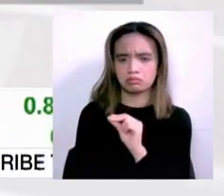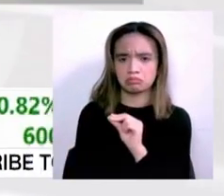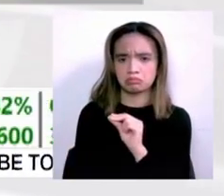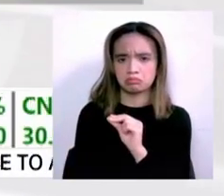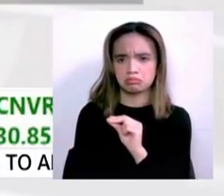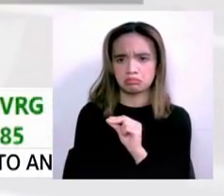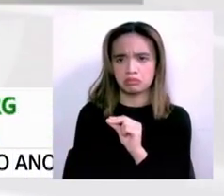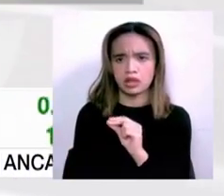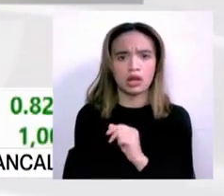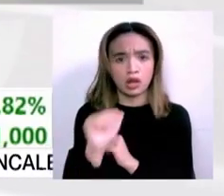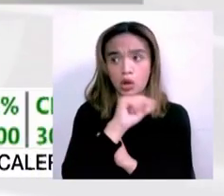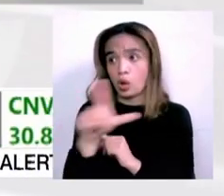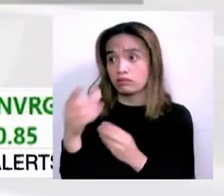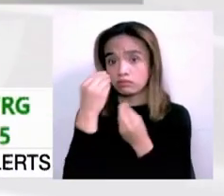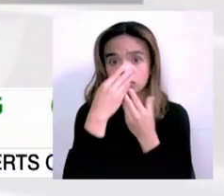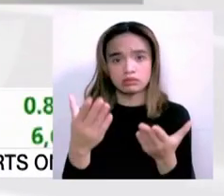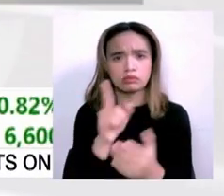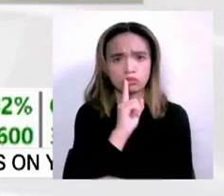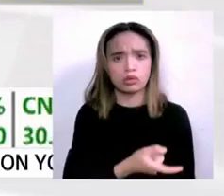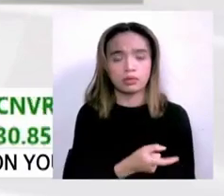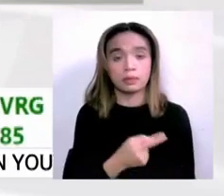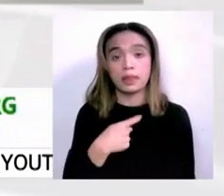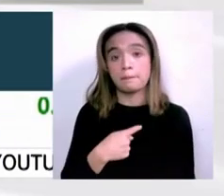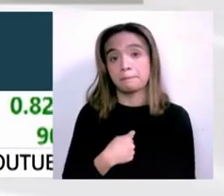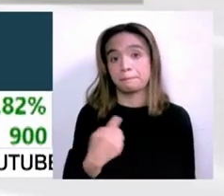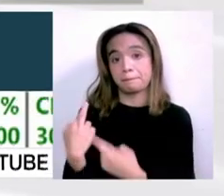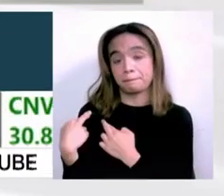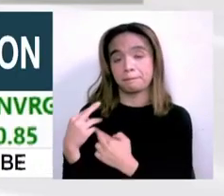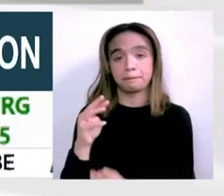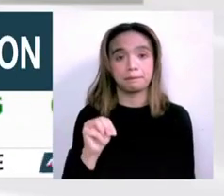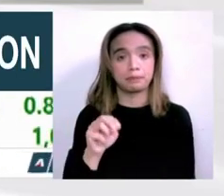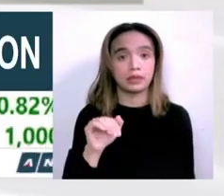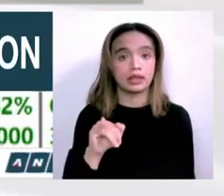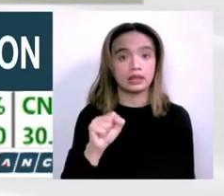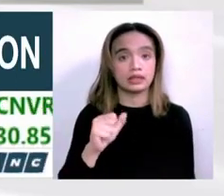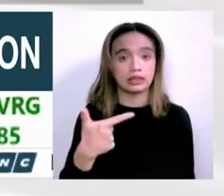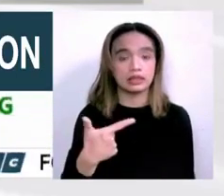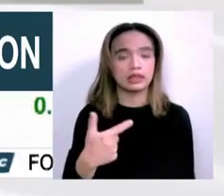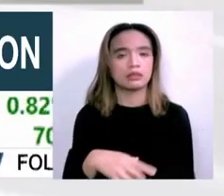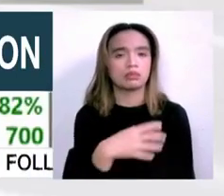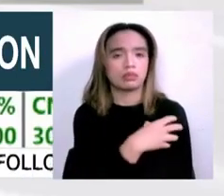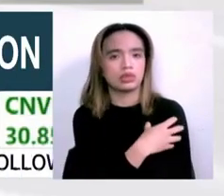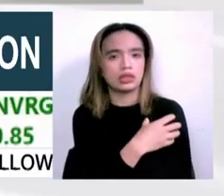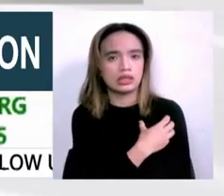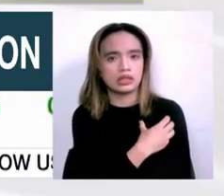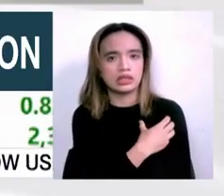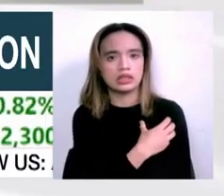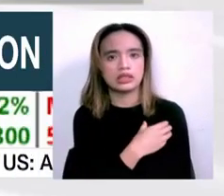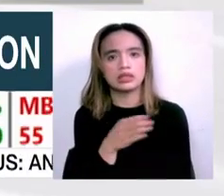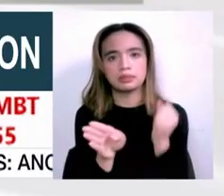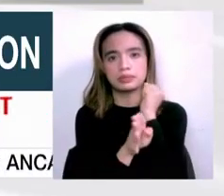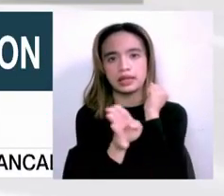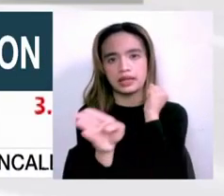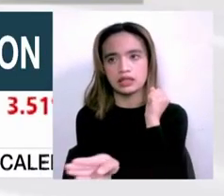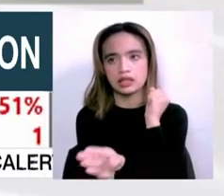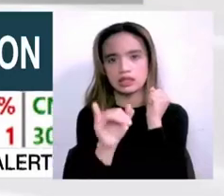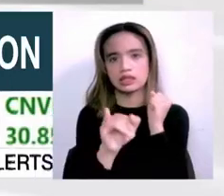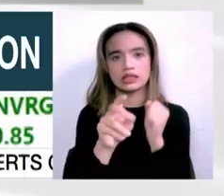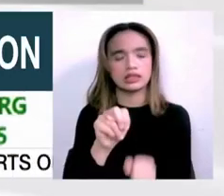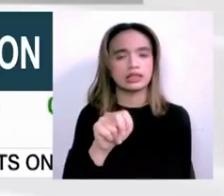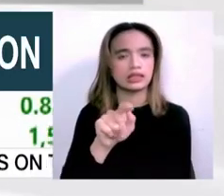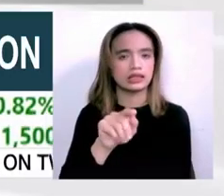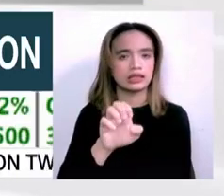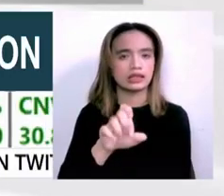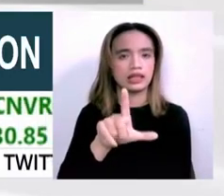lahat yung sinabi ko. Ang hawak ko sa MISG, Police Intelligence Branch. Nalamp kasi to all together kung ano yung role